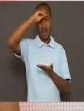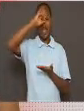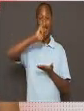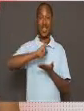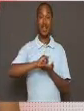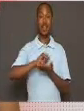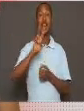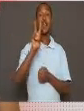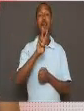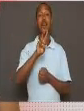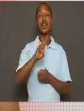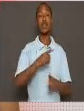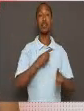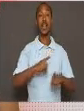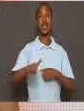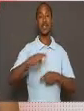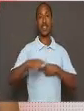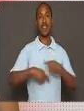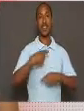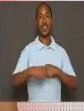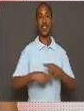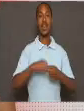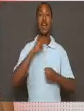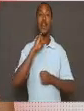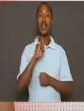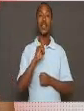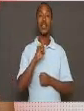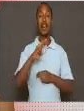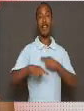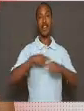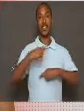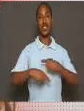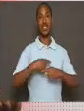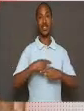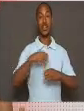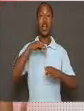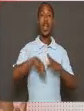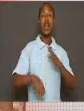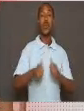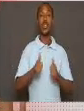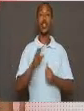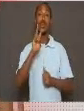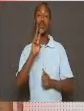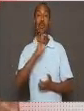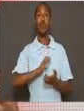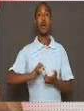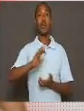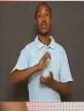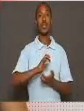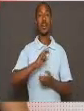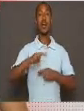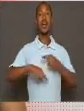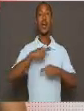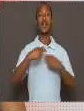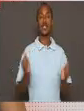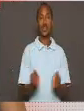that a double displacement reaction is a reaction in which 2 compounds